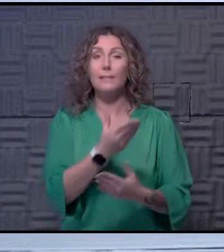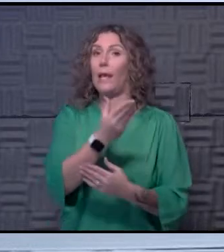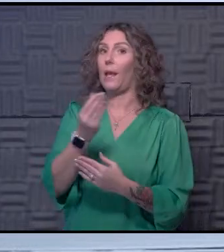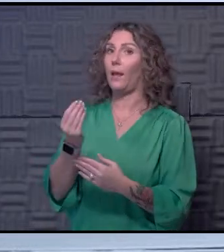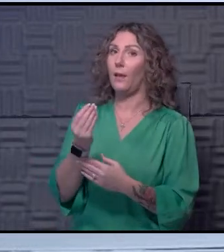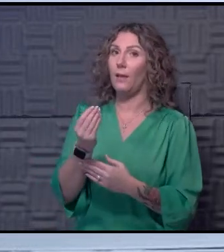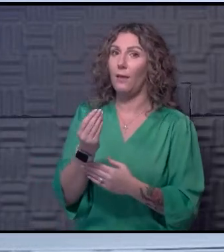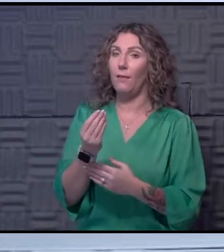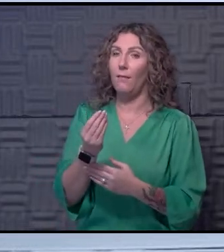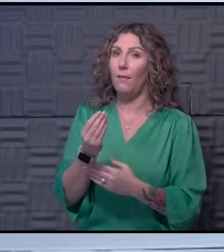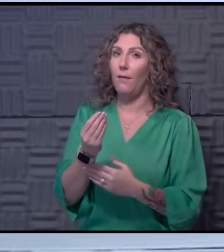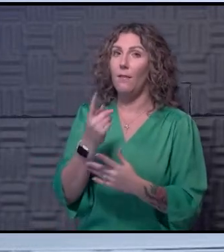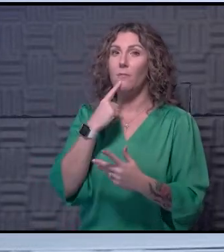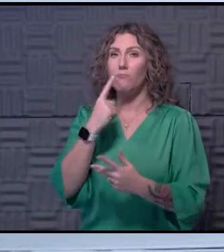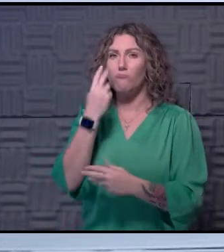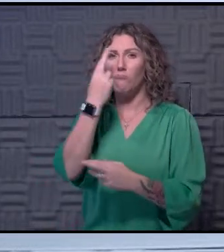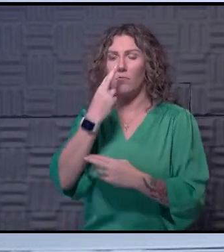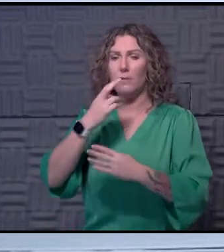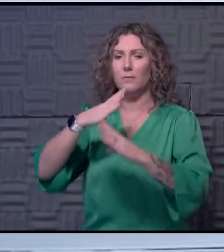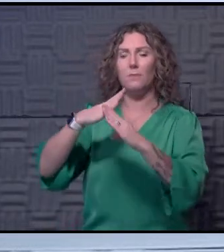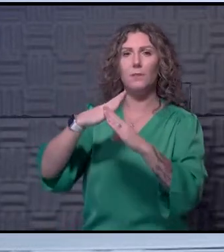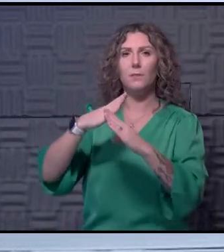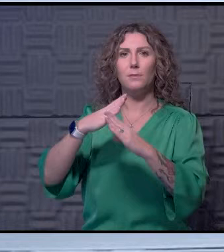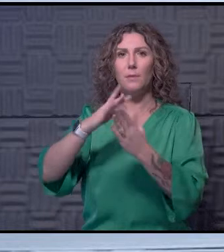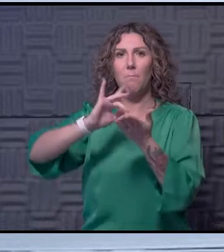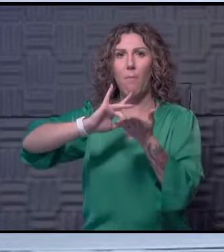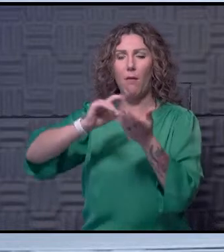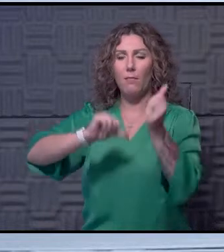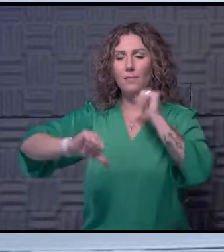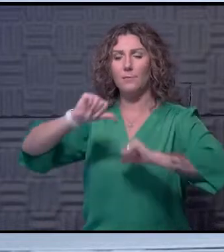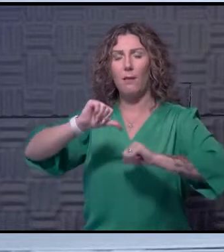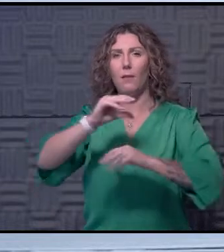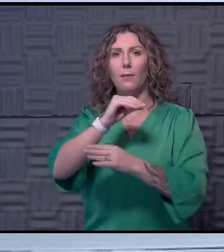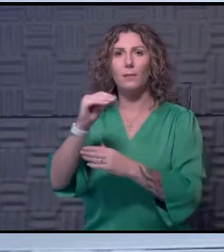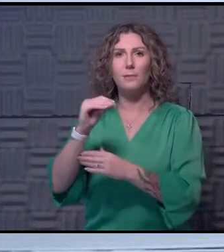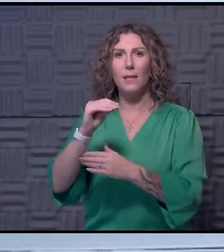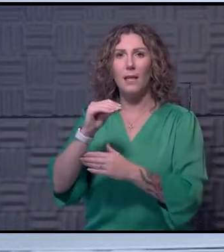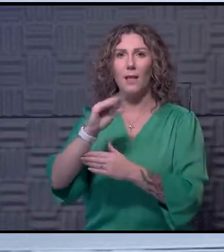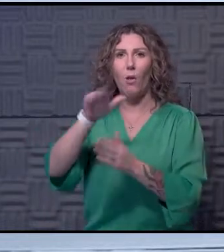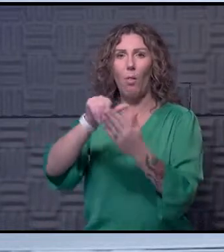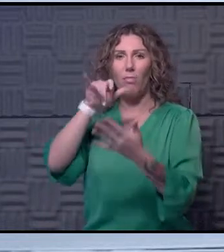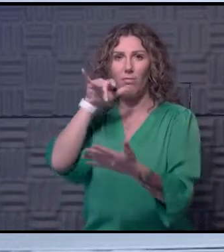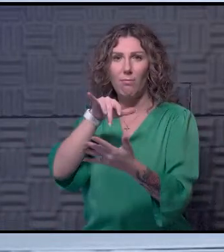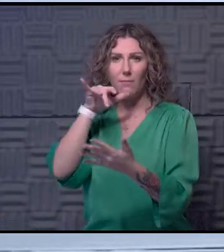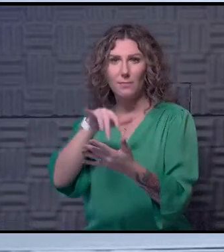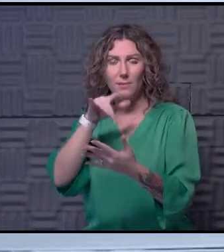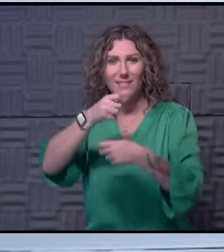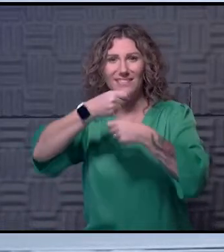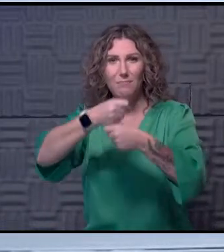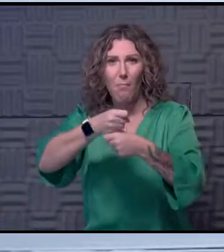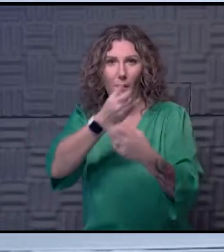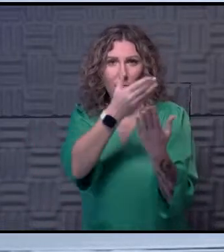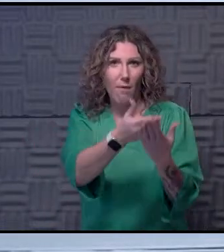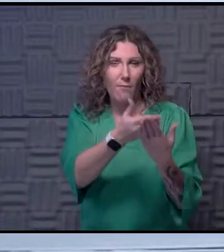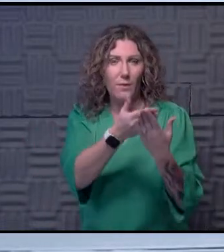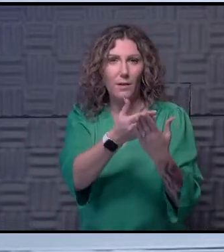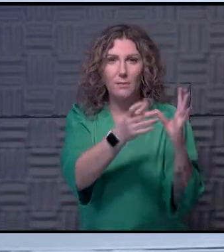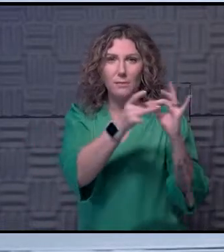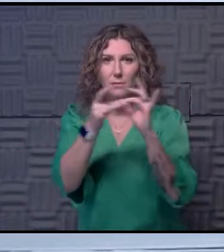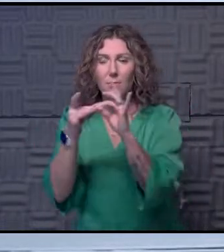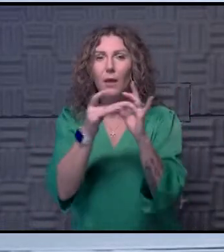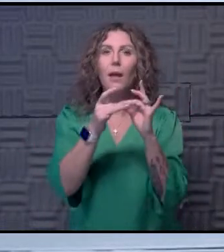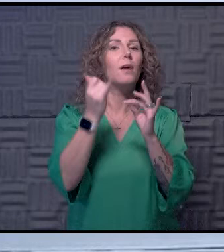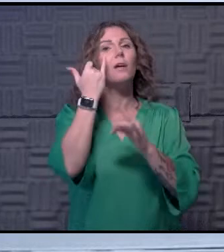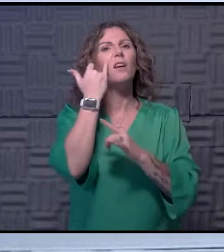a defense of medicine, science, and those studies that were done to produce that evidence. Because if someone